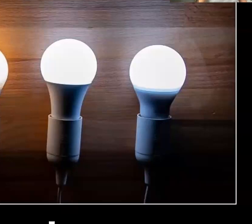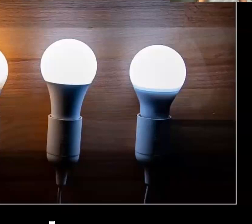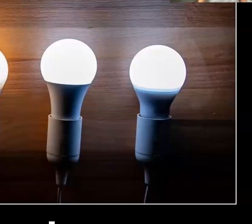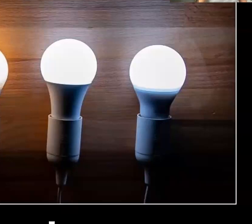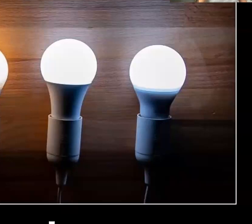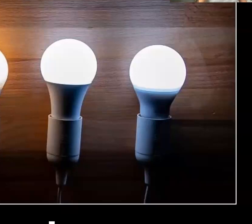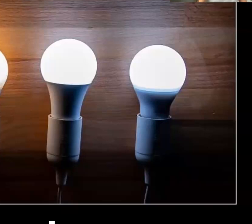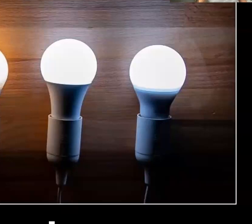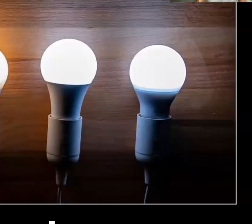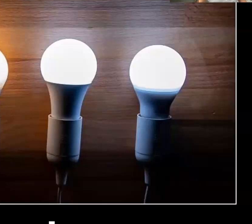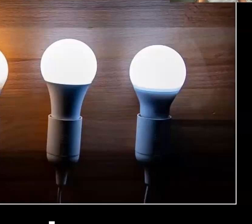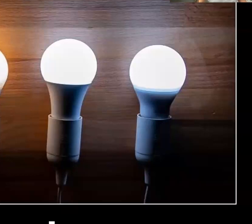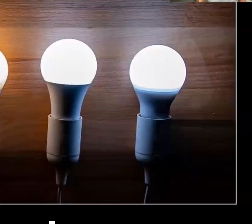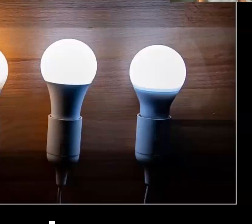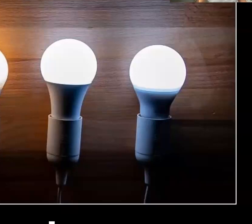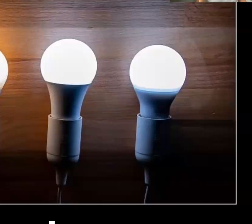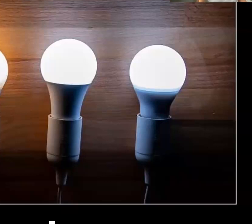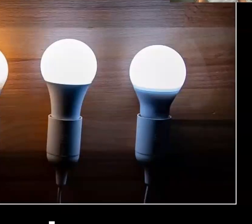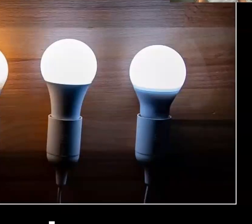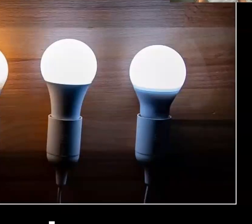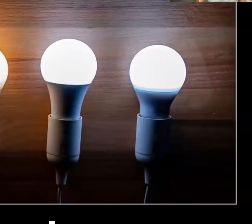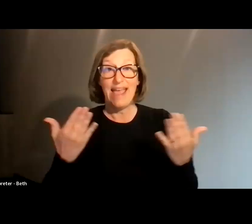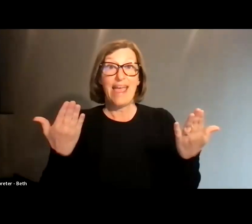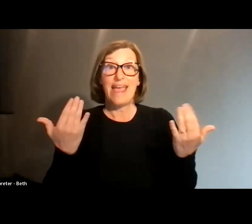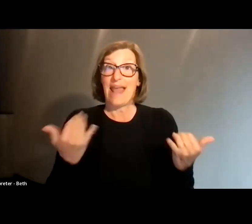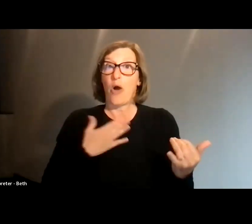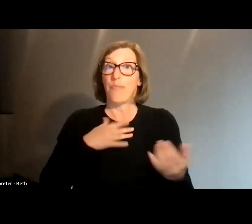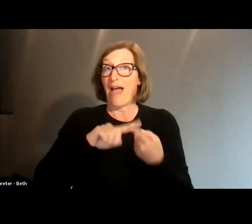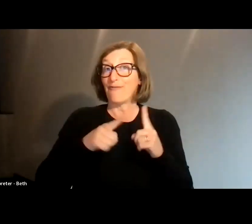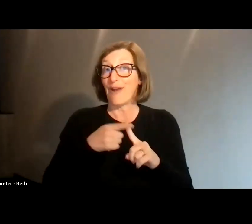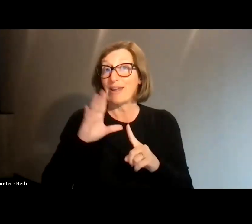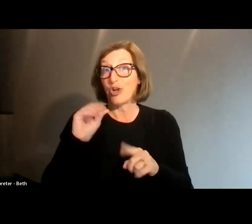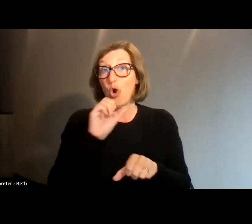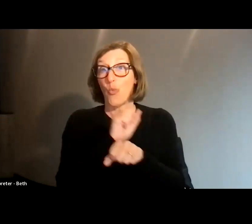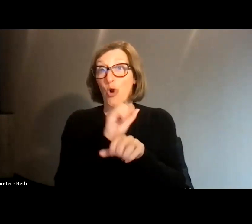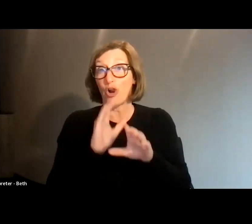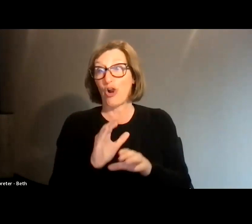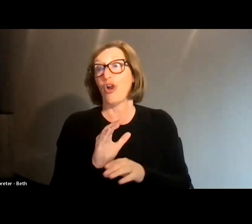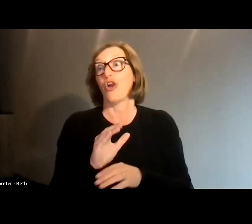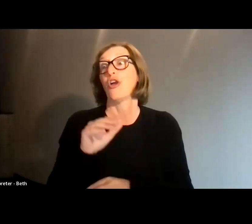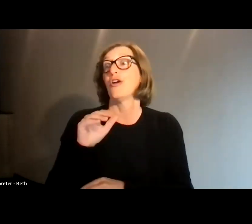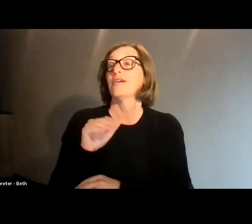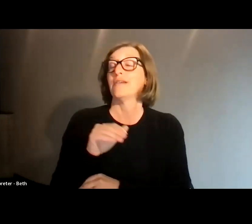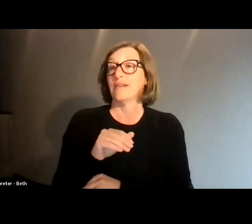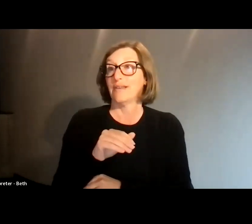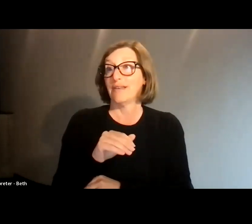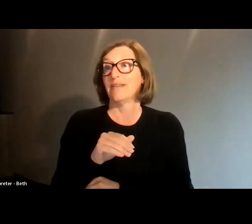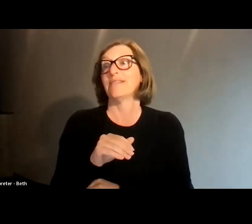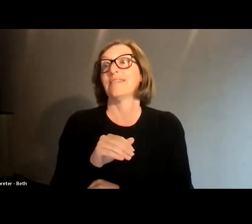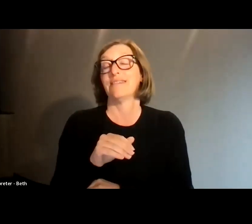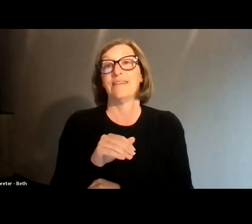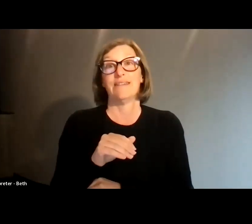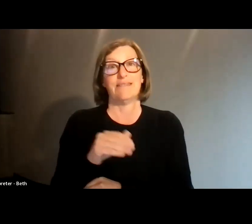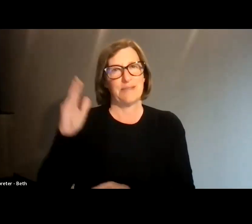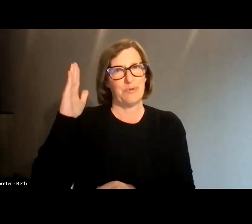this, I thank you for your attention. And I invite my dear friends and colleagues, Professor Sharon and Professor Banin, to give their